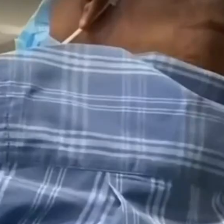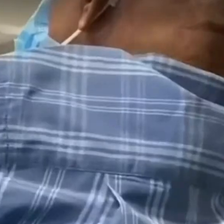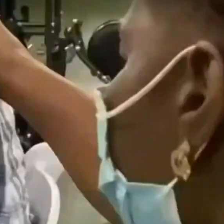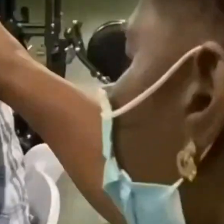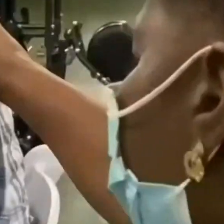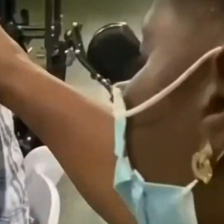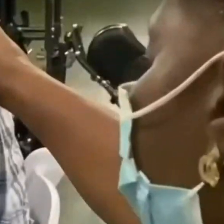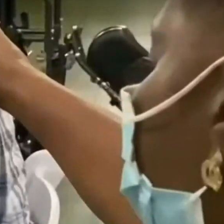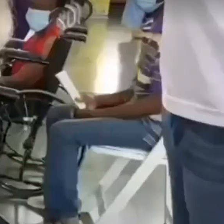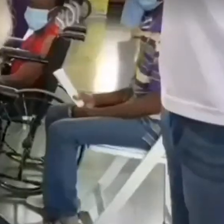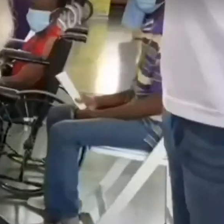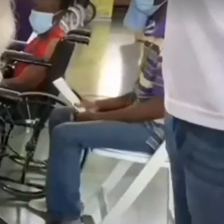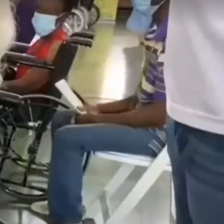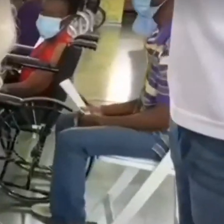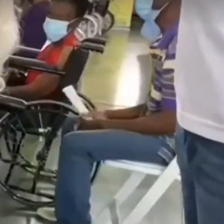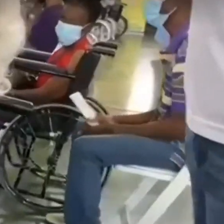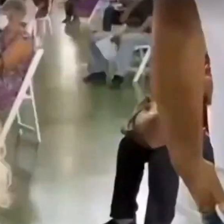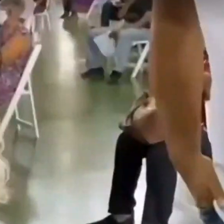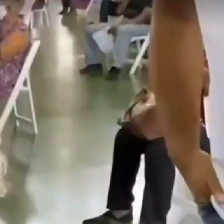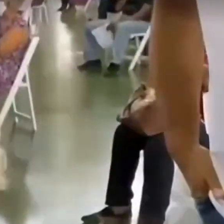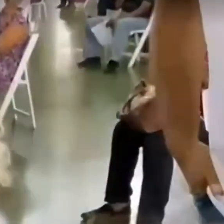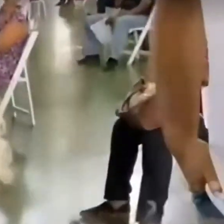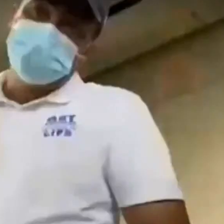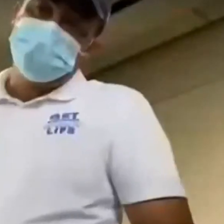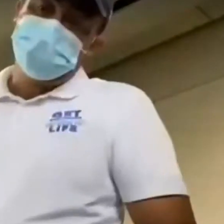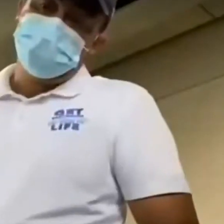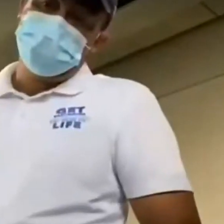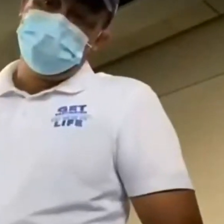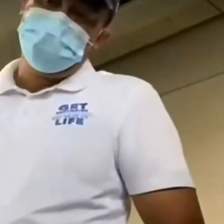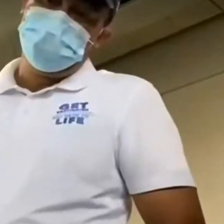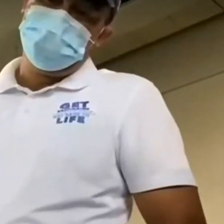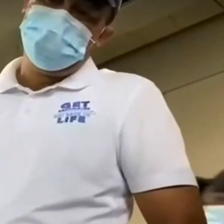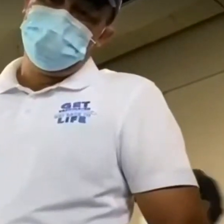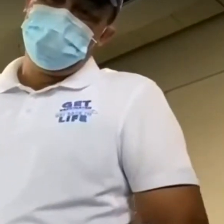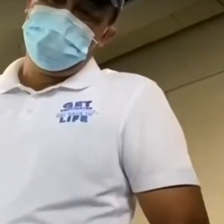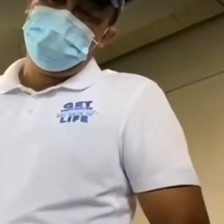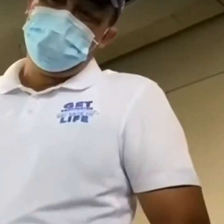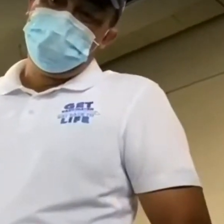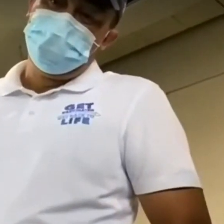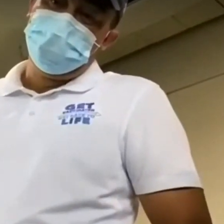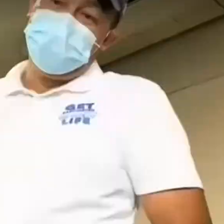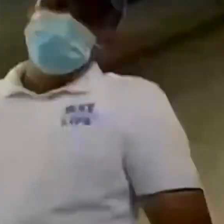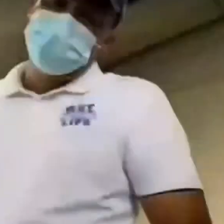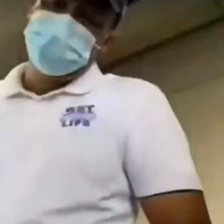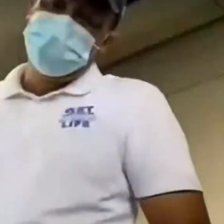It's a beautiful day, beautiful day, it's a beautiful day.